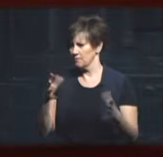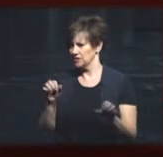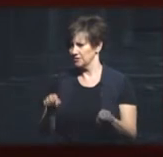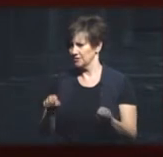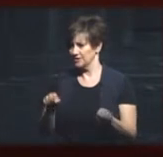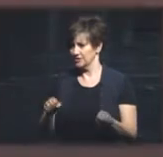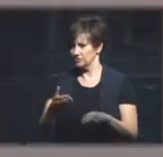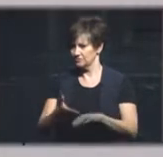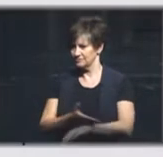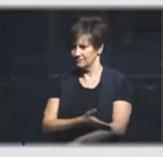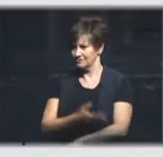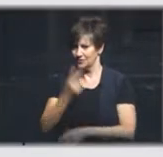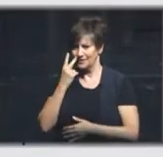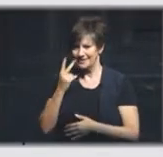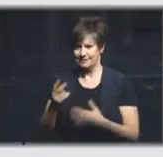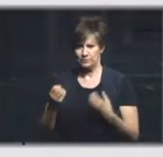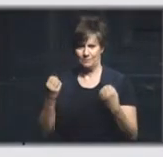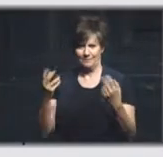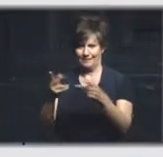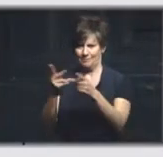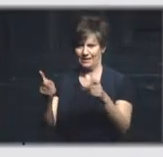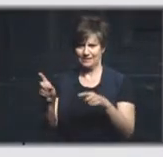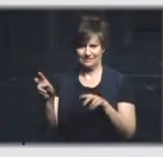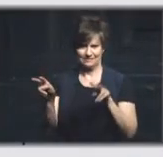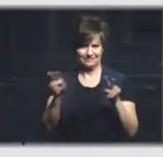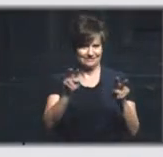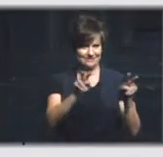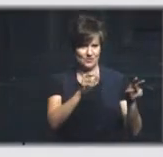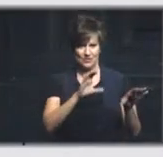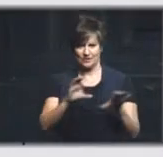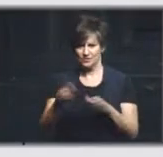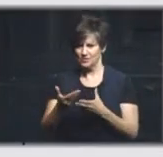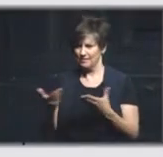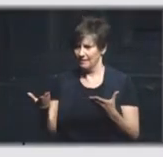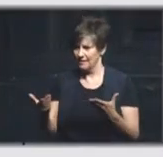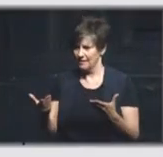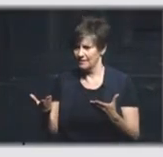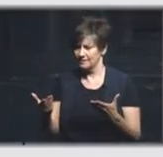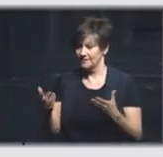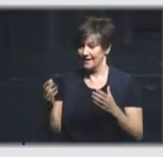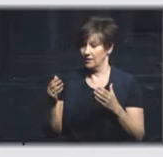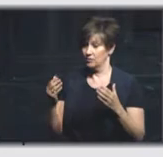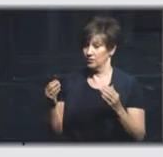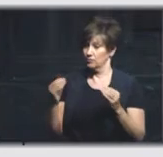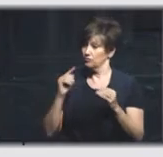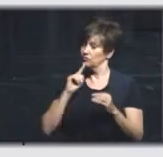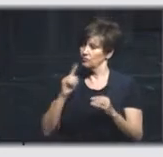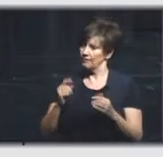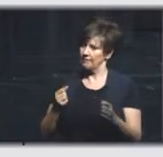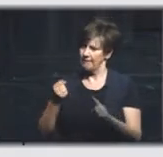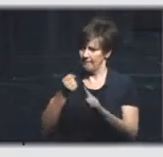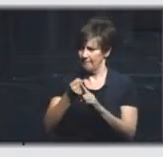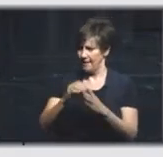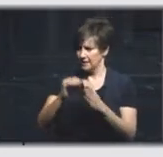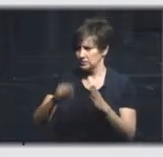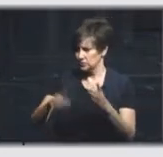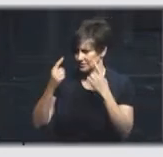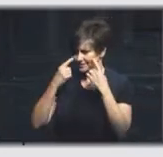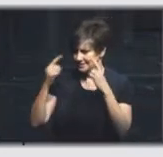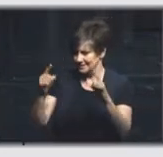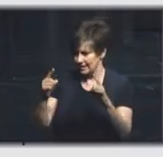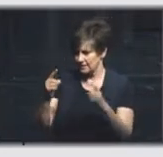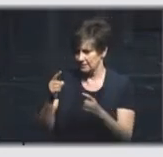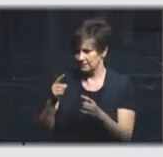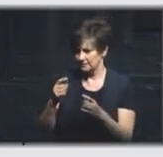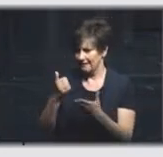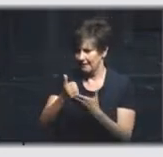even better. We see so many places where we could do things that would further impact student success and help